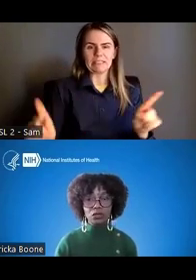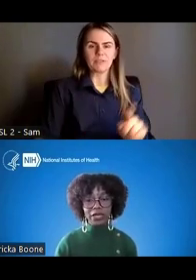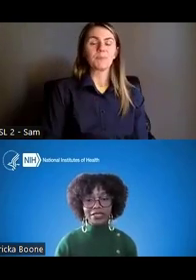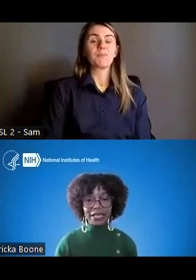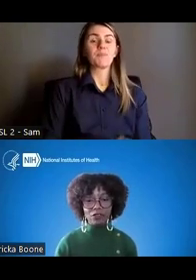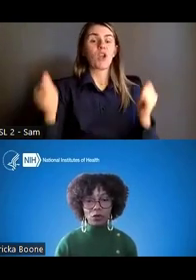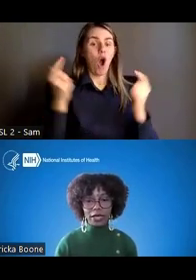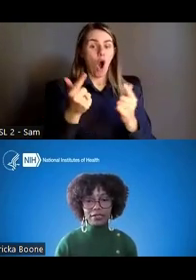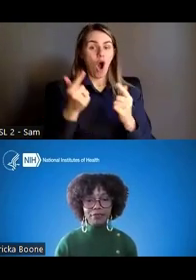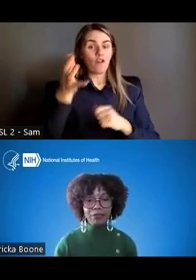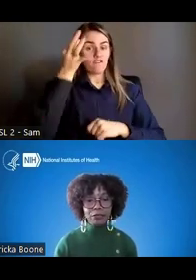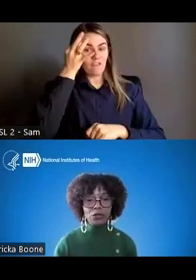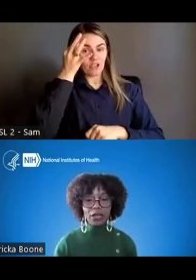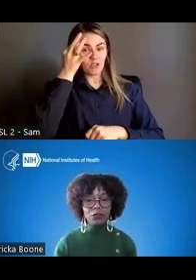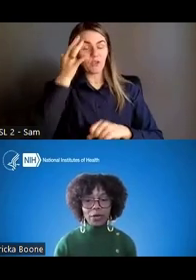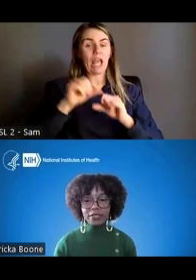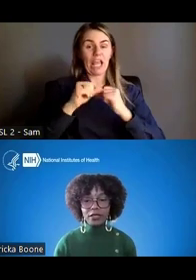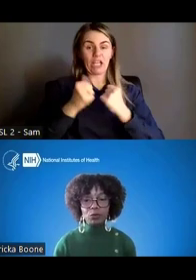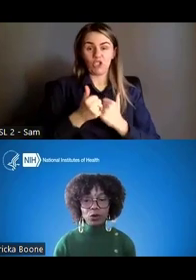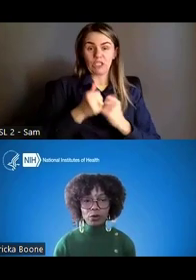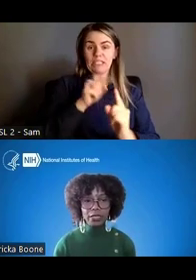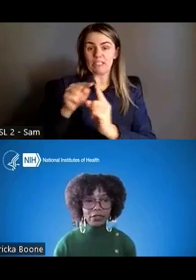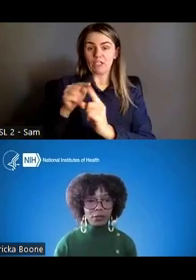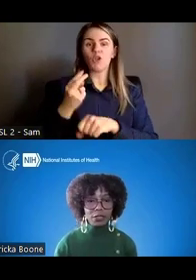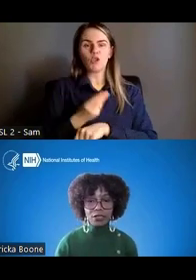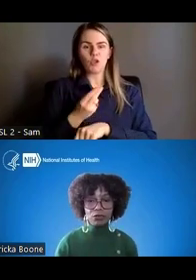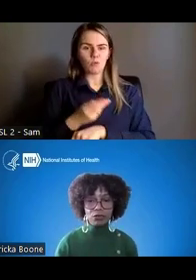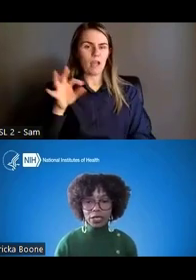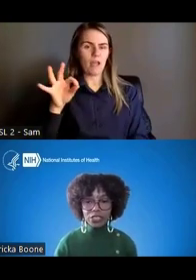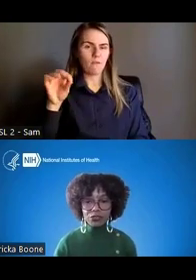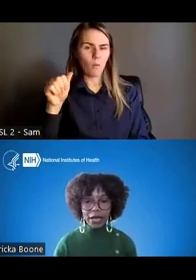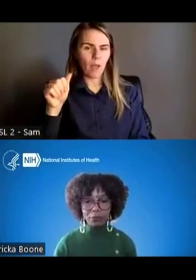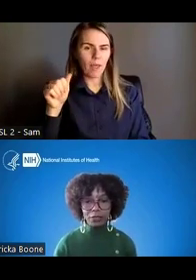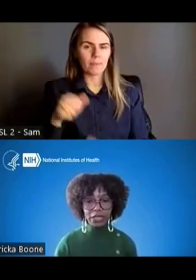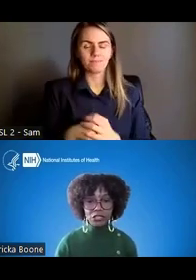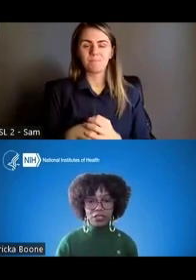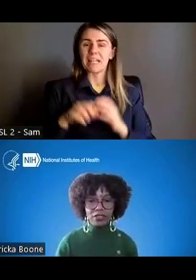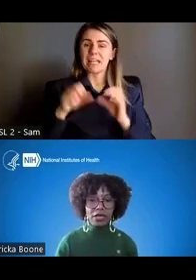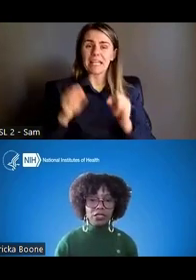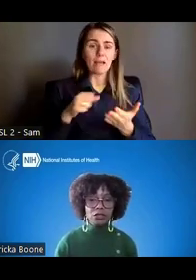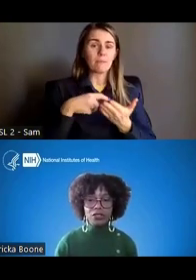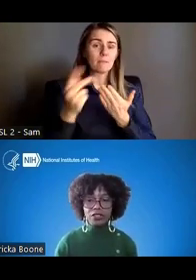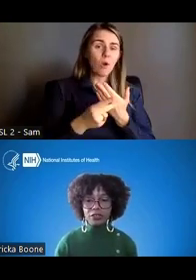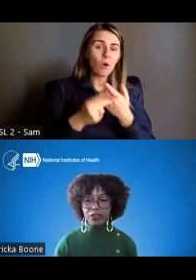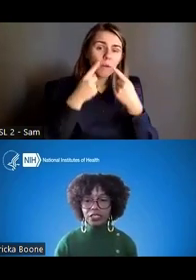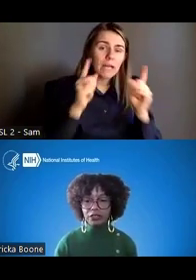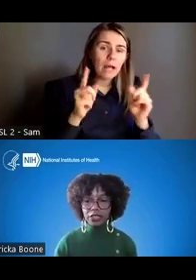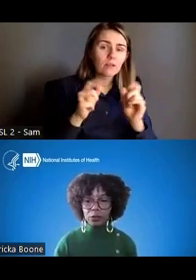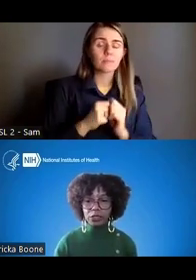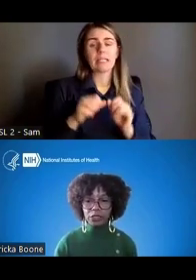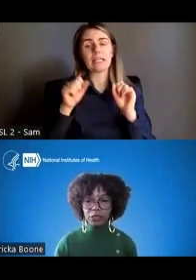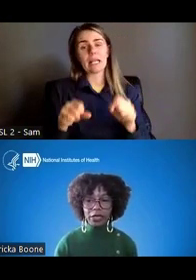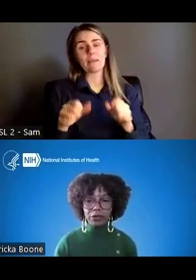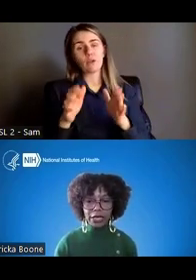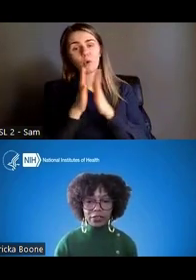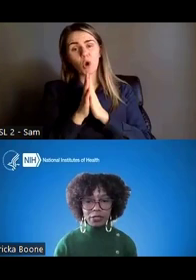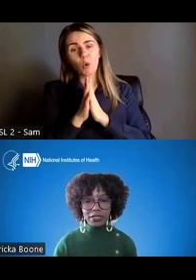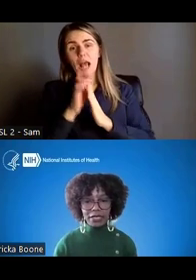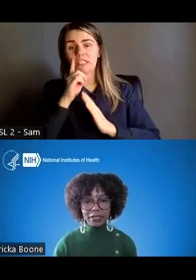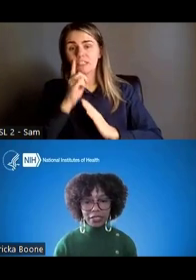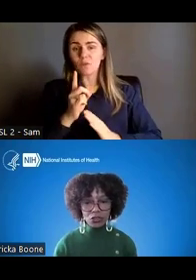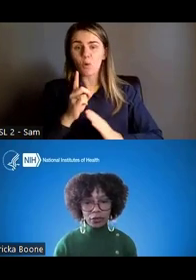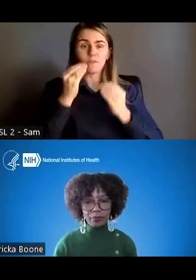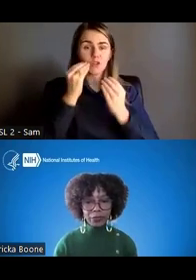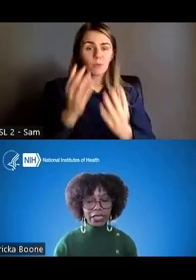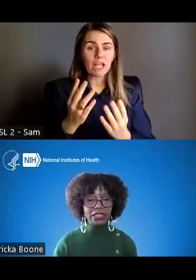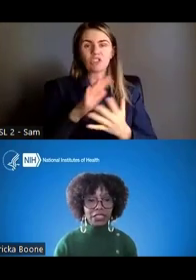agencies utilize FOAs. So FOAs can be program announcements, requests for applications, notices of funding availability, parent announcements,